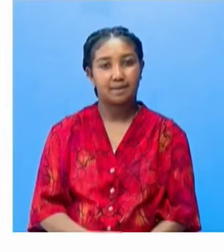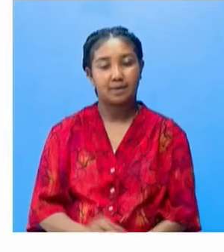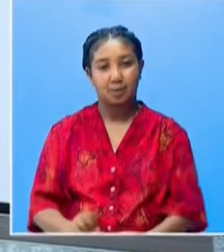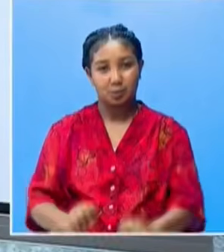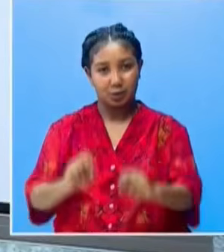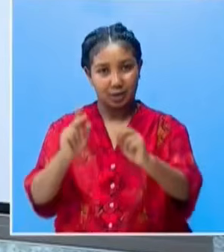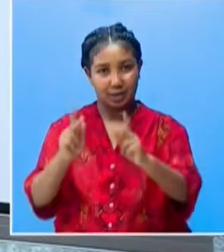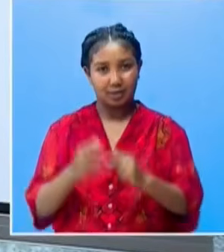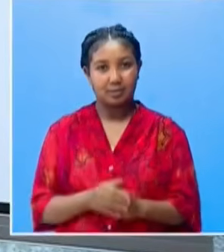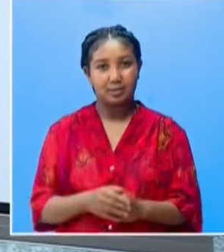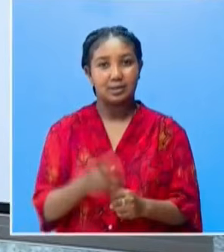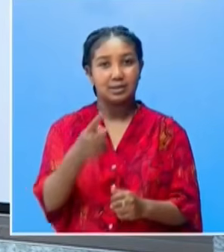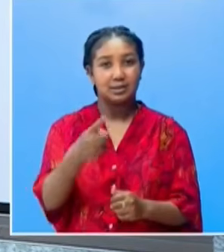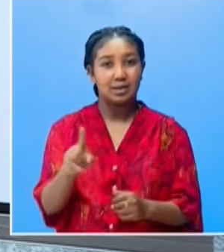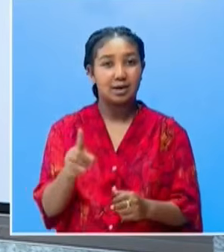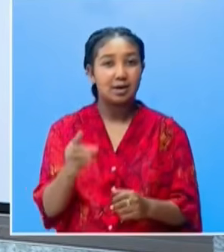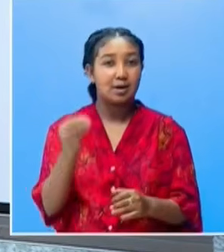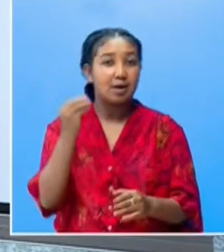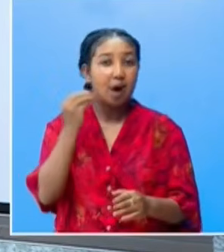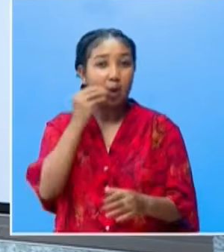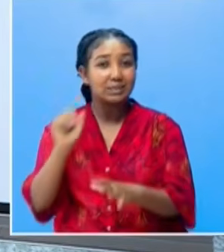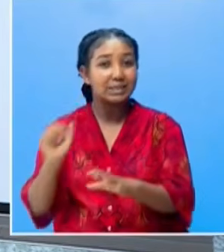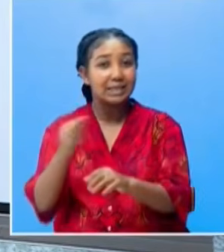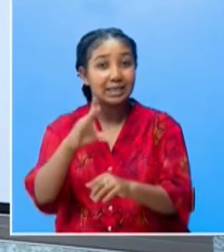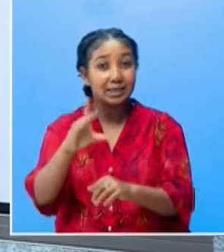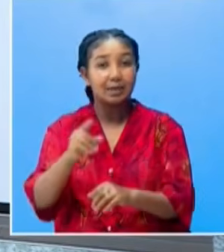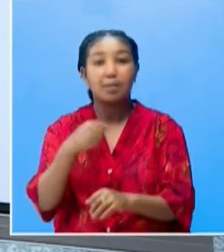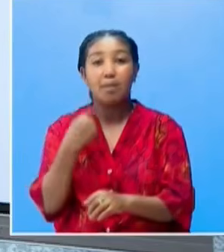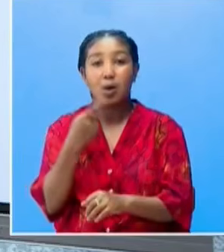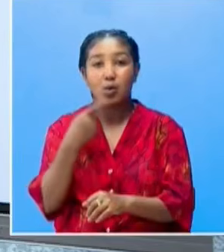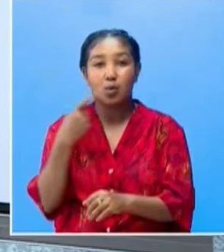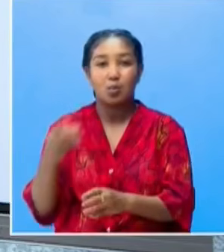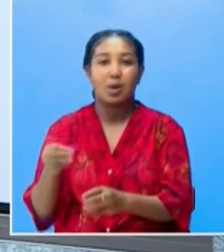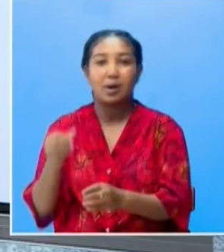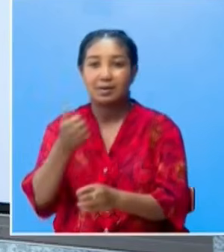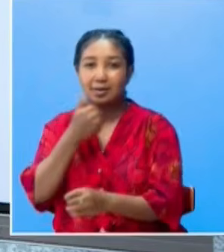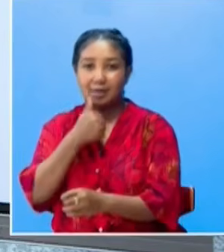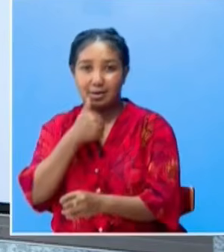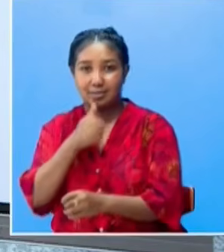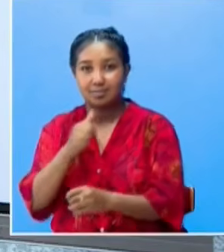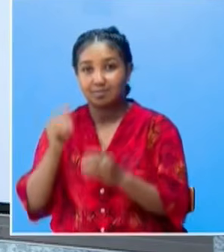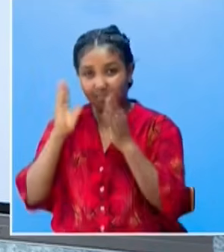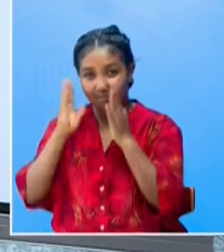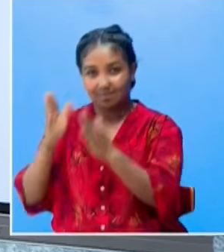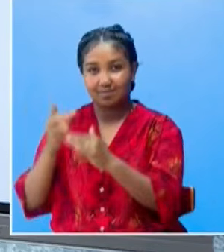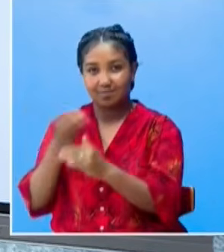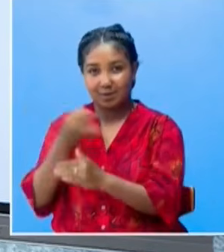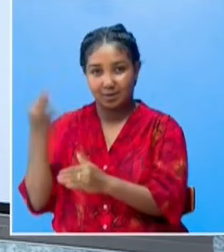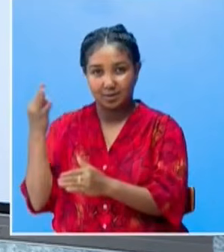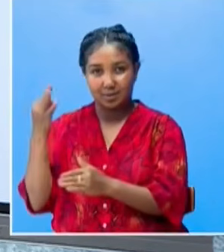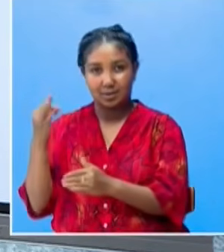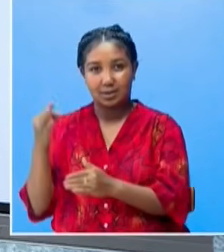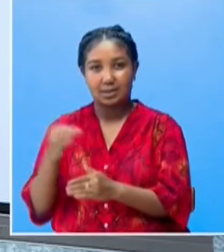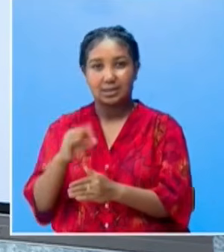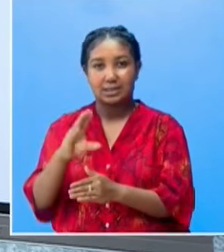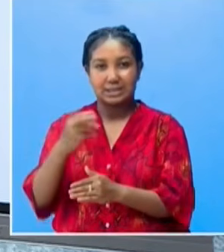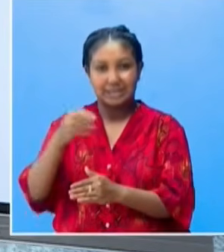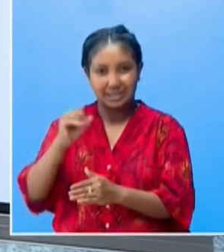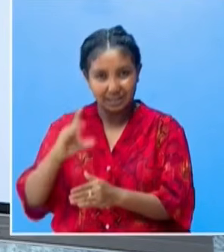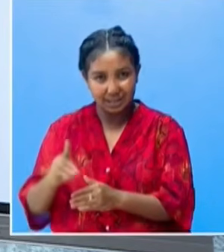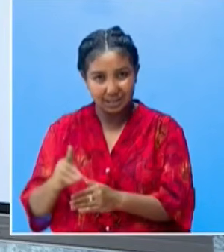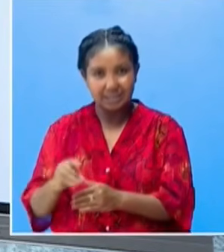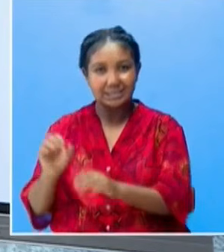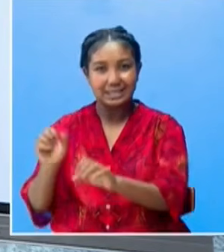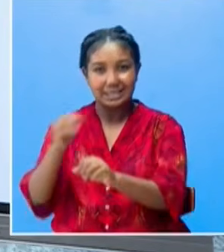Okay, the house is cleaned by the girl. Give attention to this pattern. Is chased,